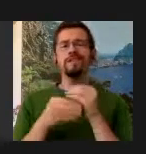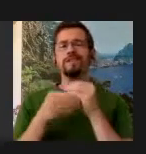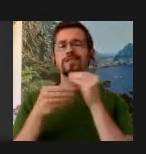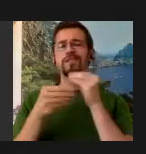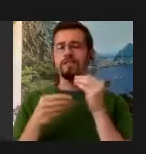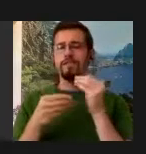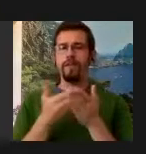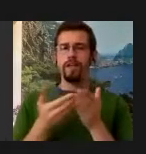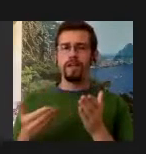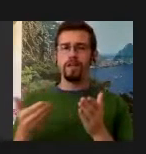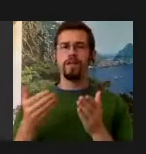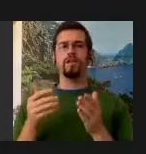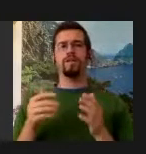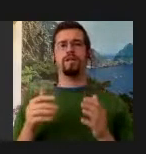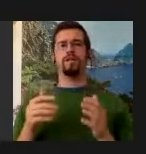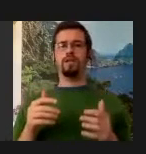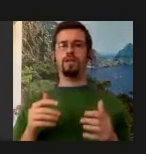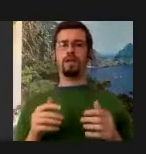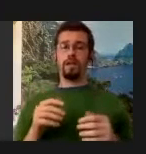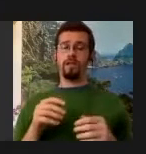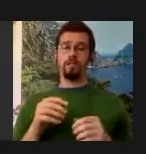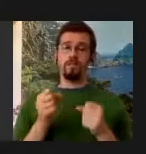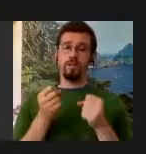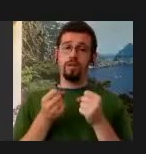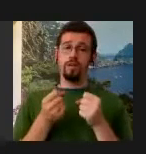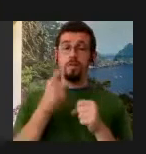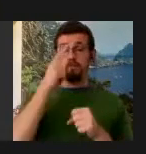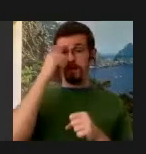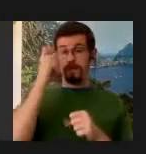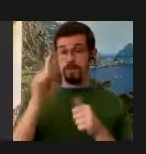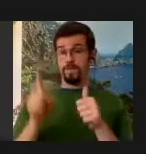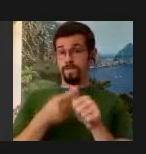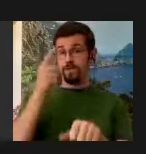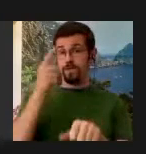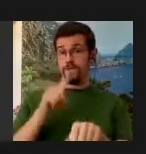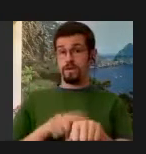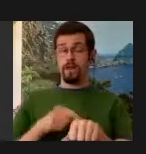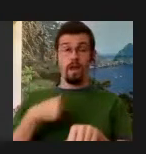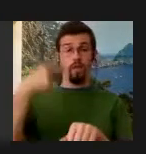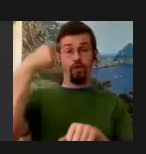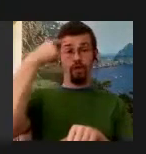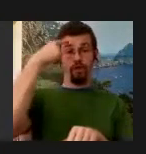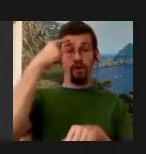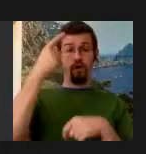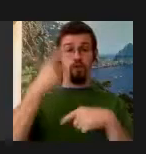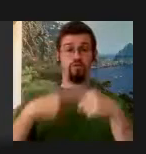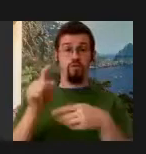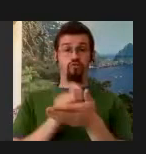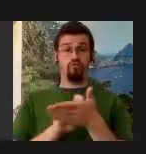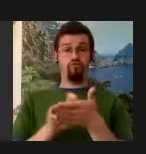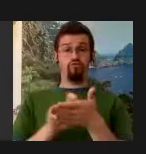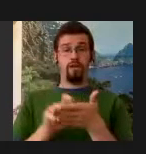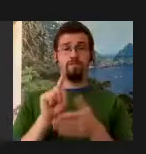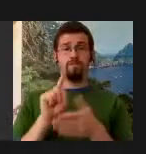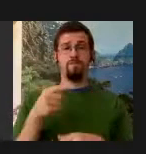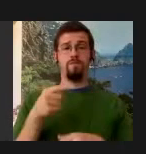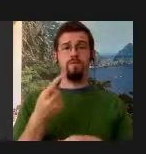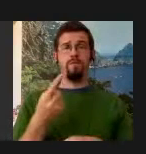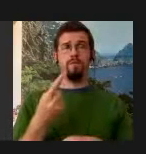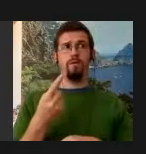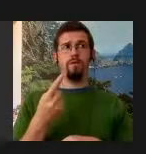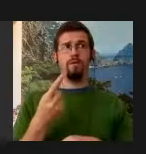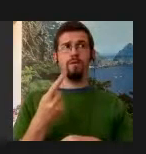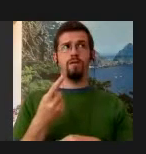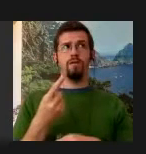of these things which I have been trying to do, because the first time I thought that sign writing is only it helps